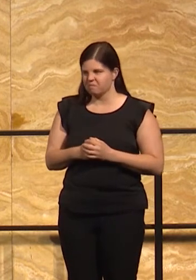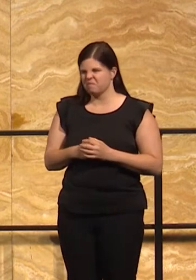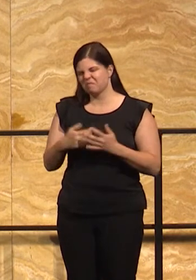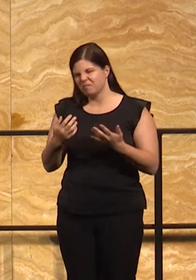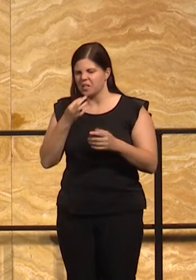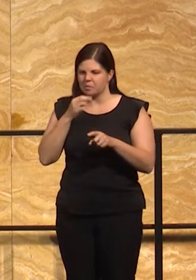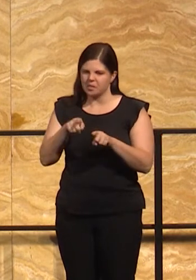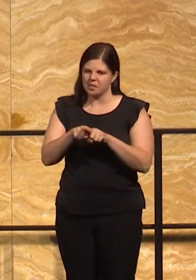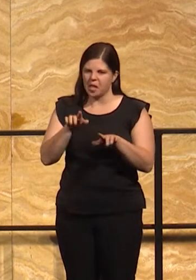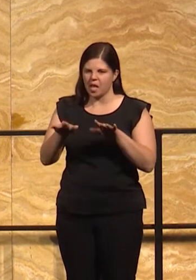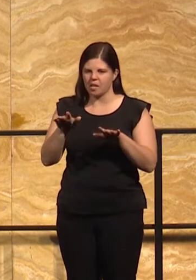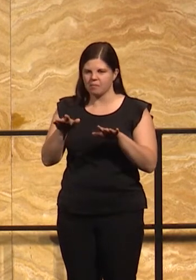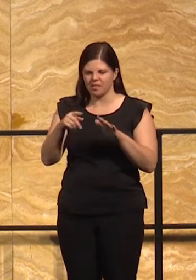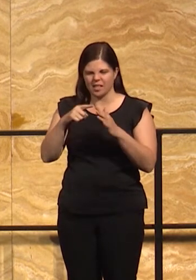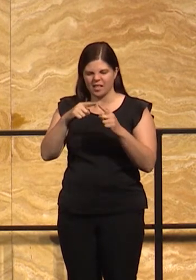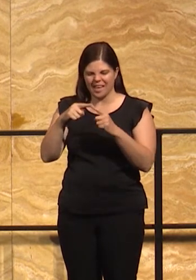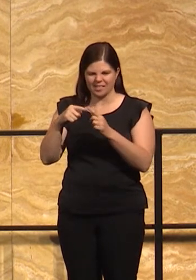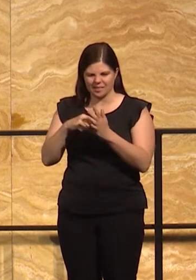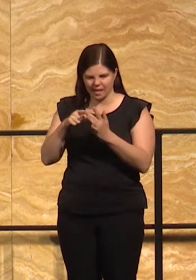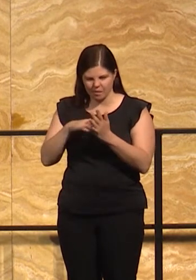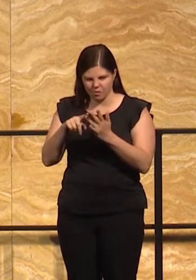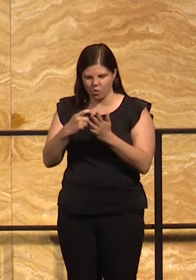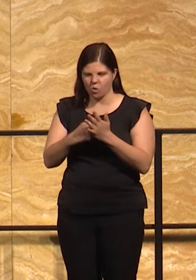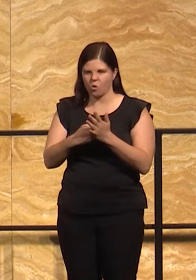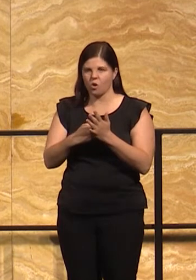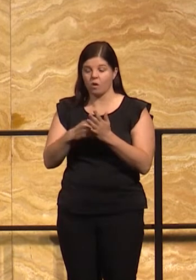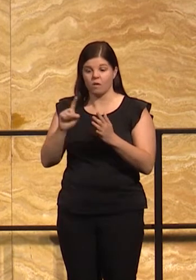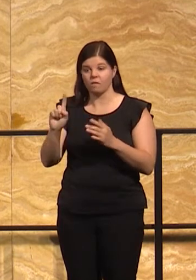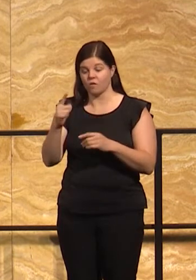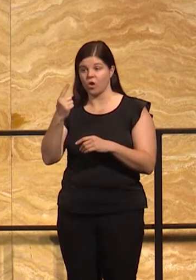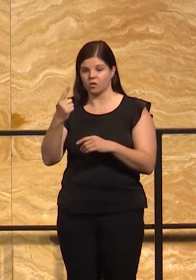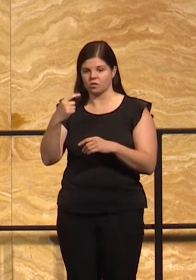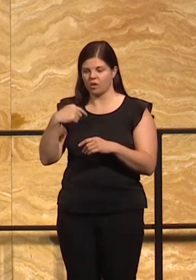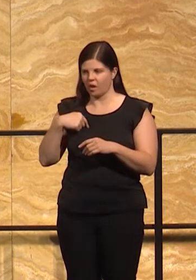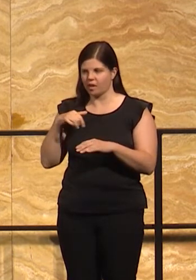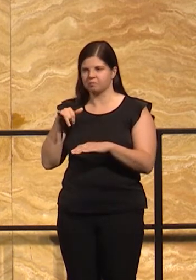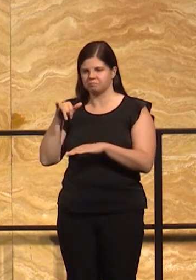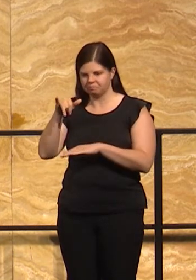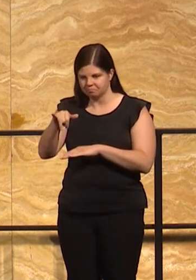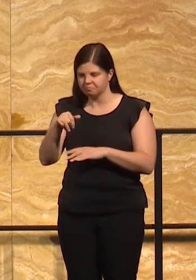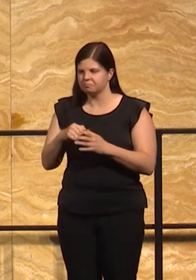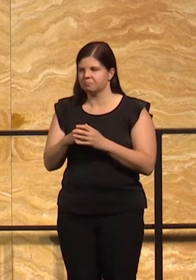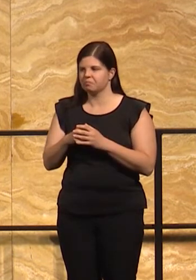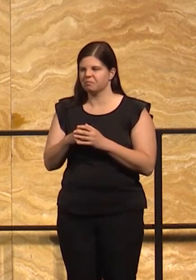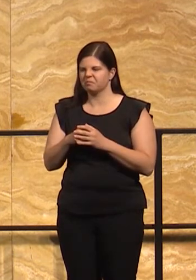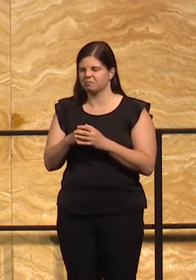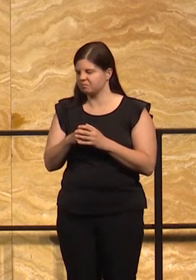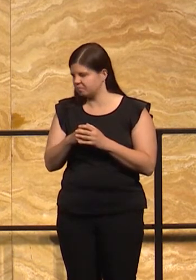Could be a bit like East Timor when I first went to New York and I would tell my